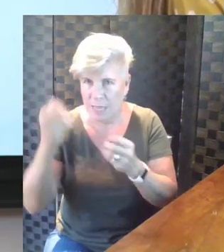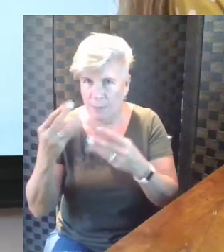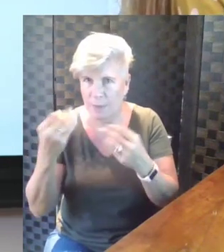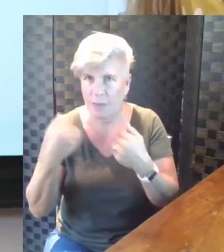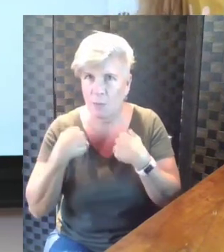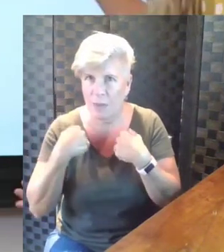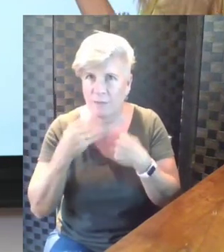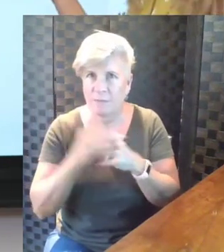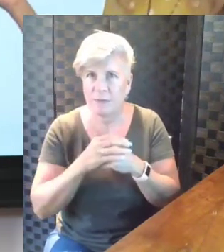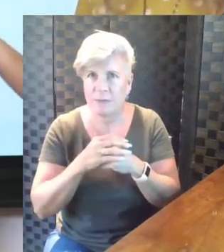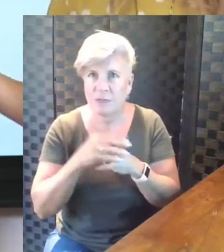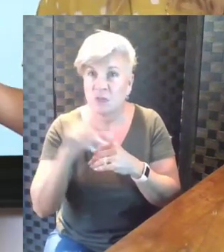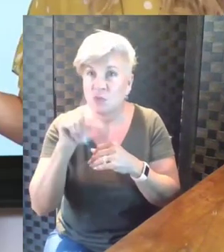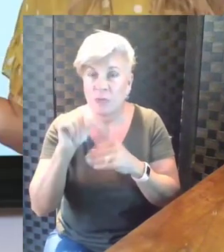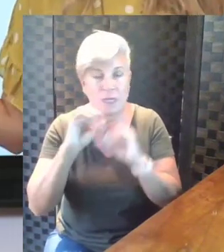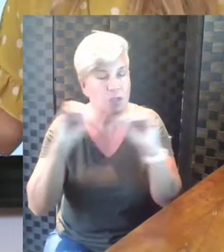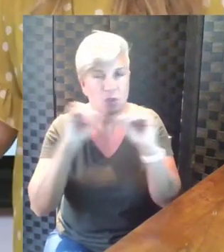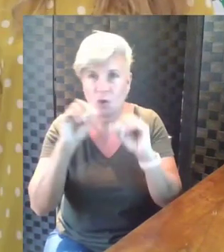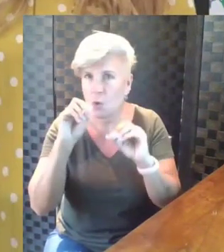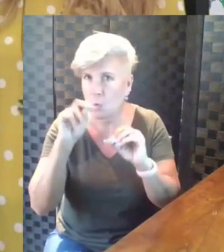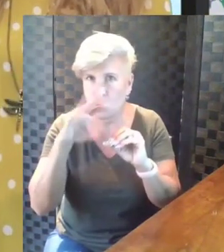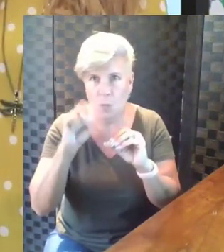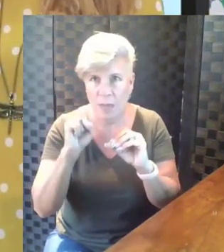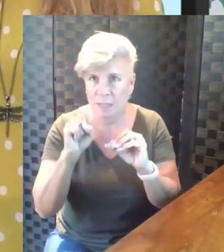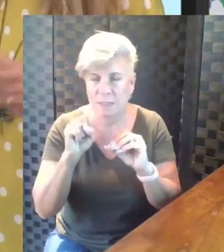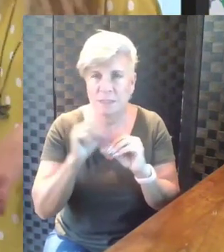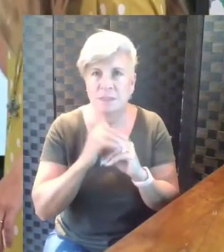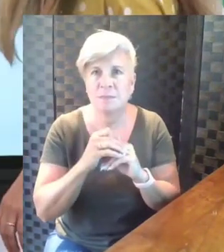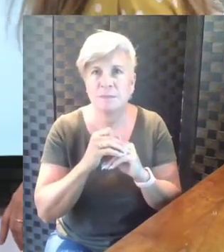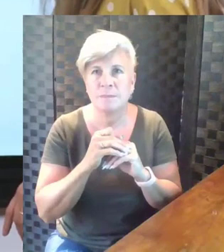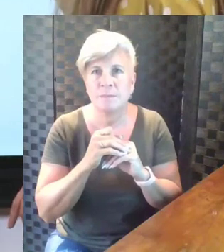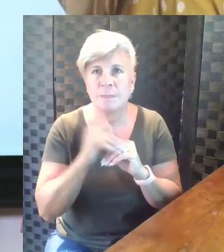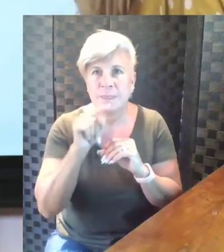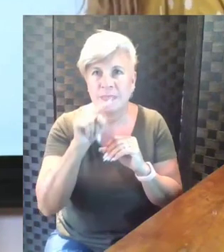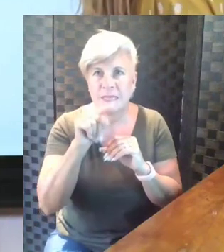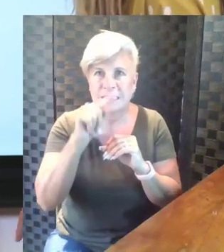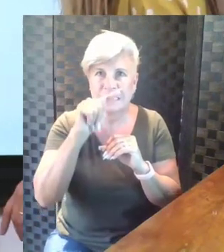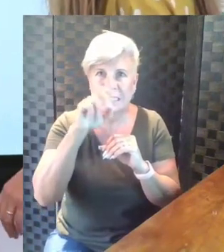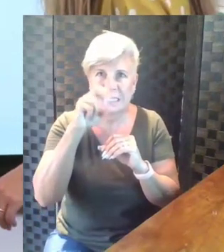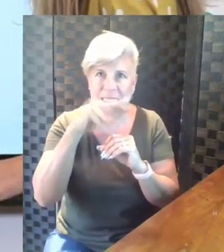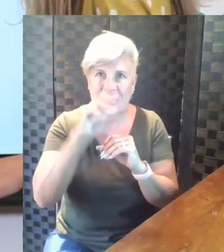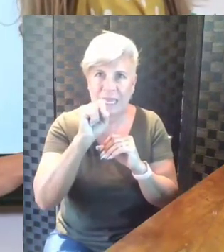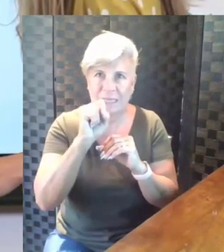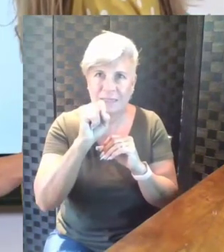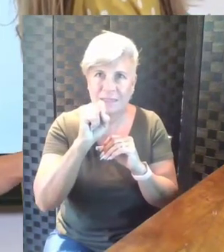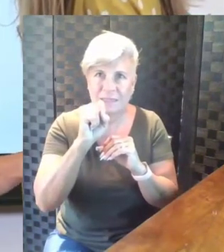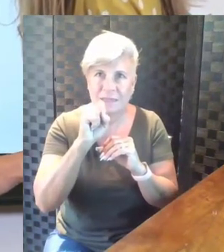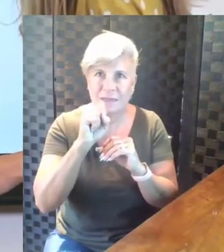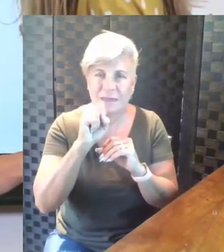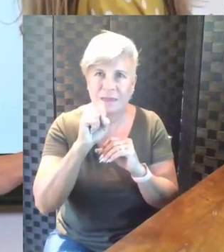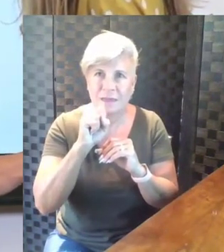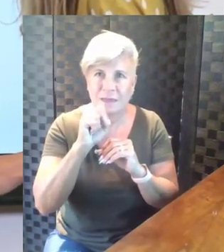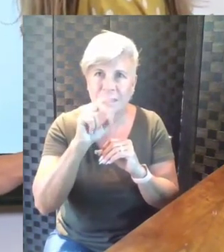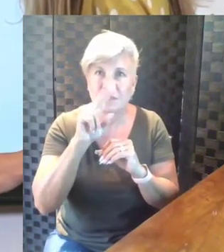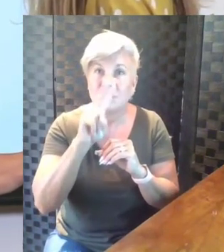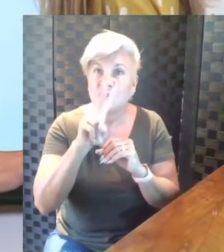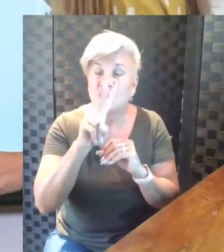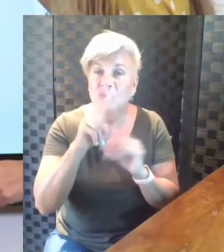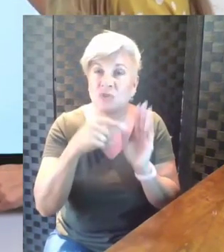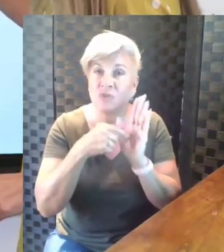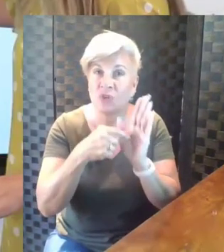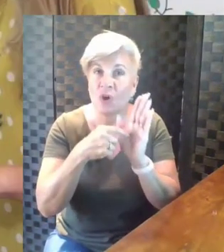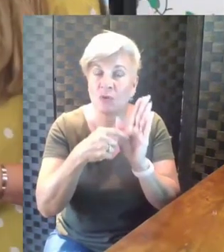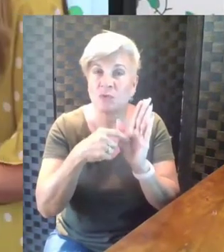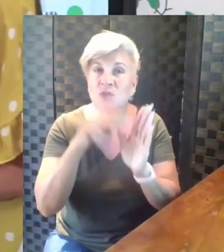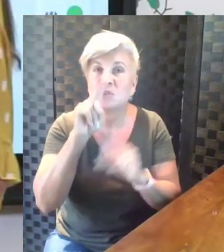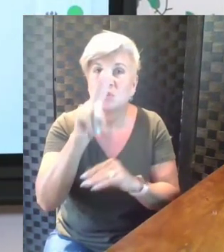have. So in the number 20, I don't have any ones left over. This is the tens place. The 2